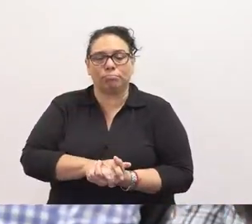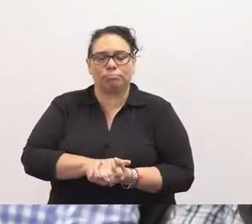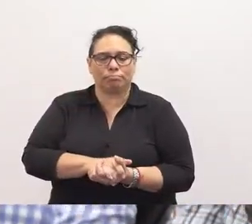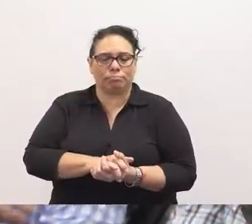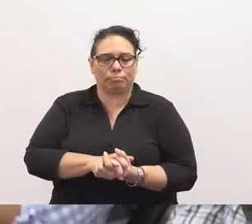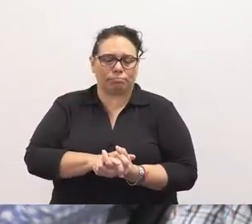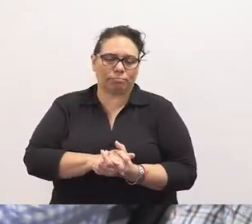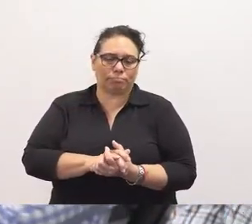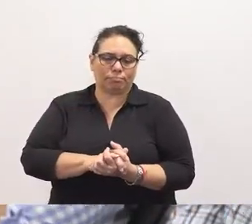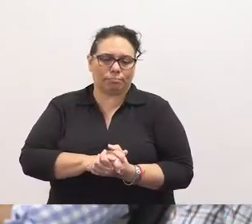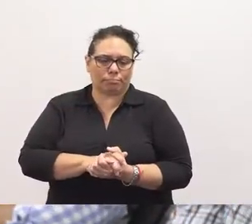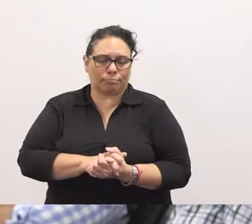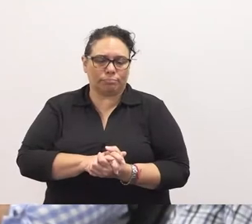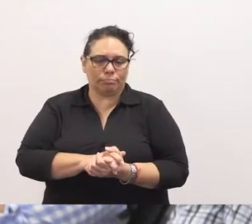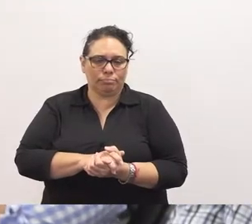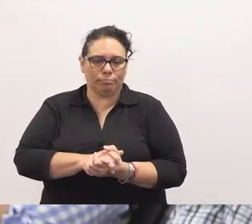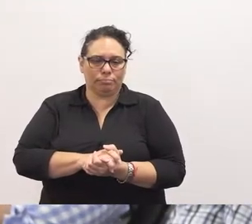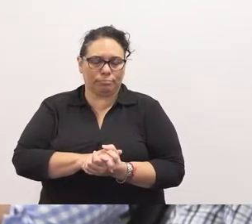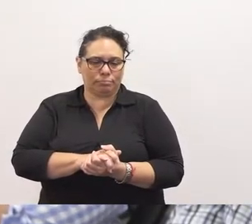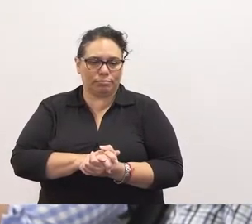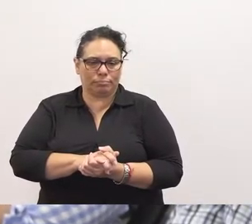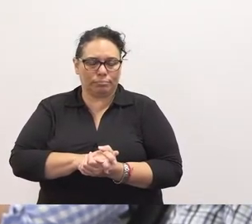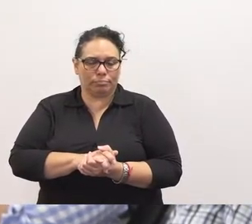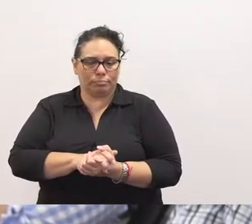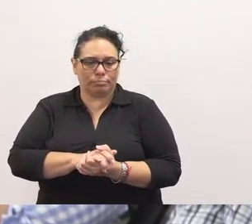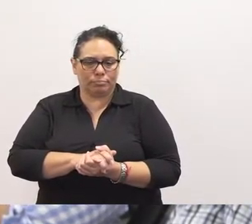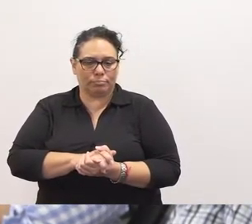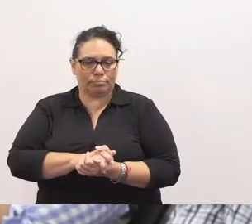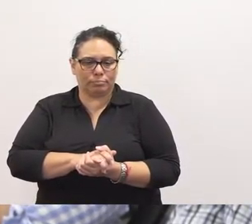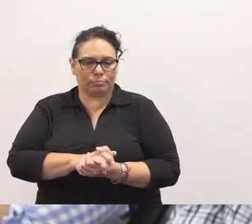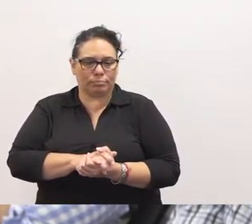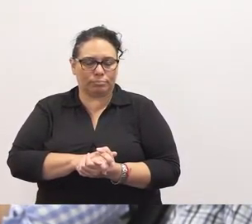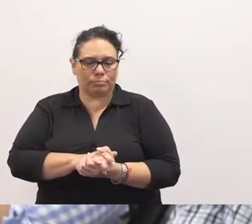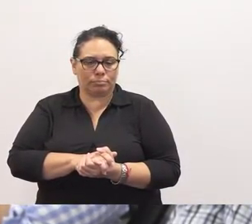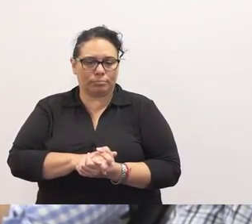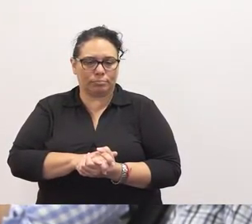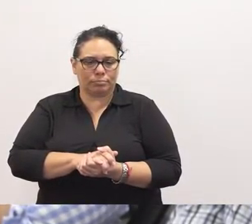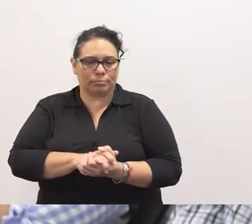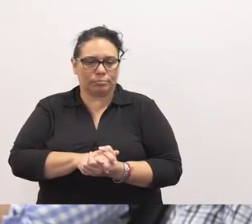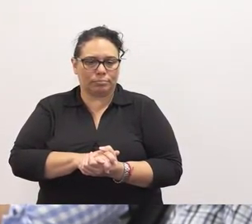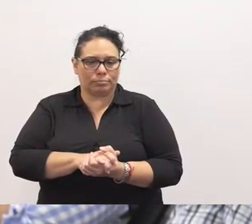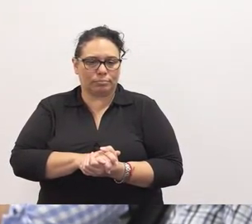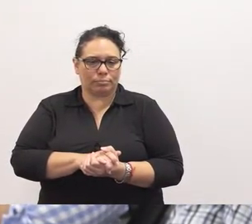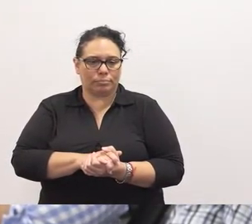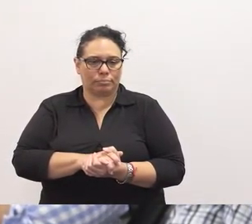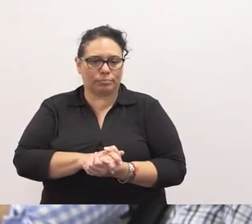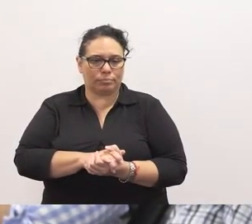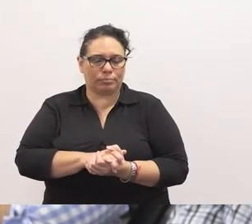Khnyom chuea cheak tha duoch krom praksa